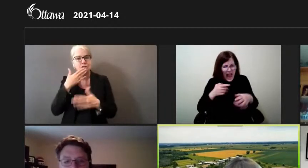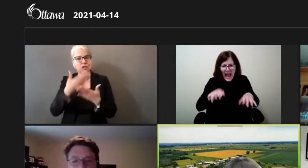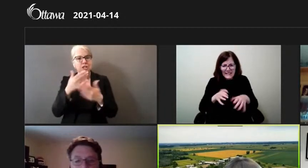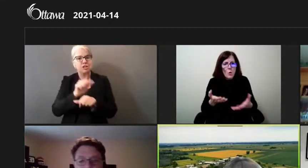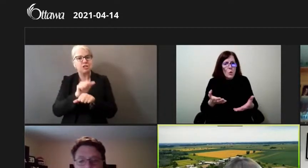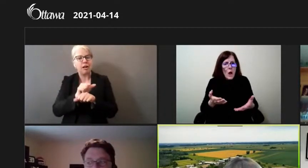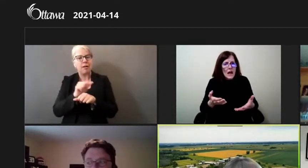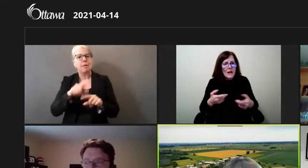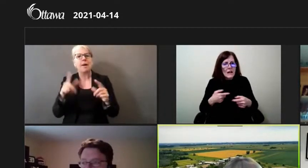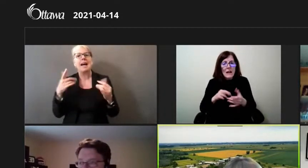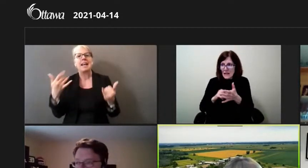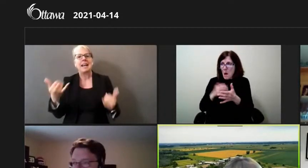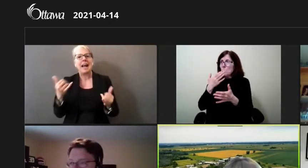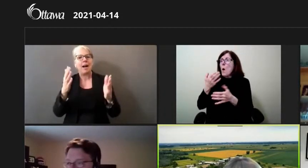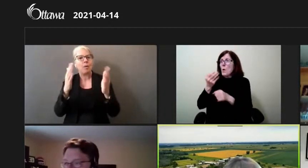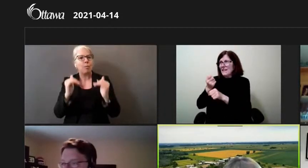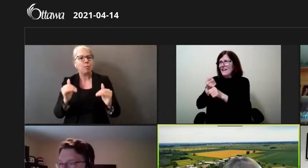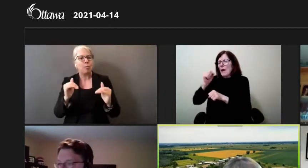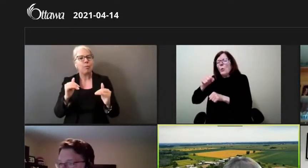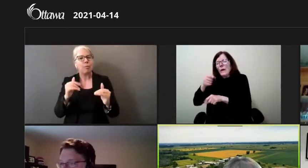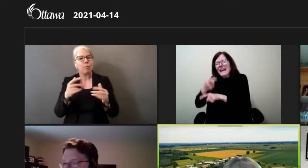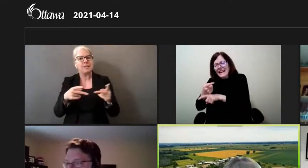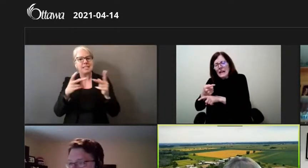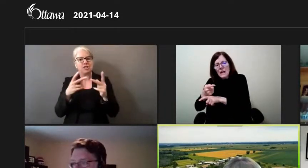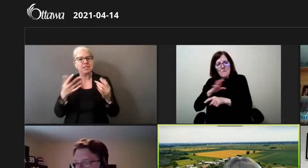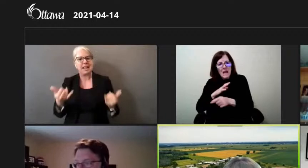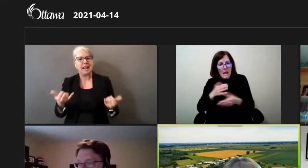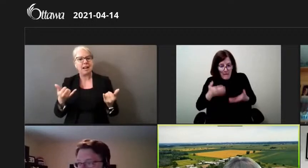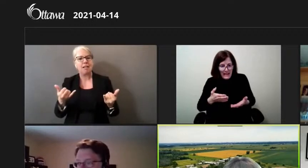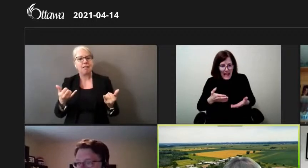now that we're into the position we are, where